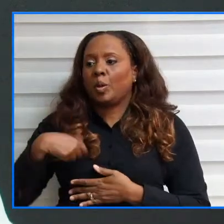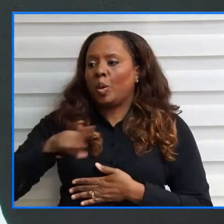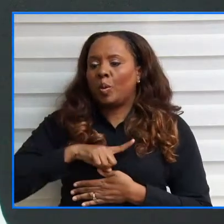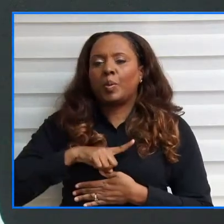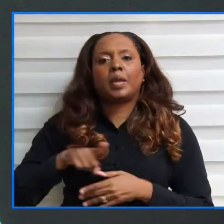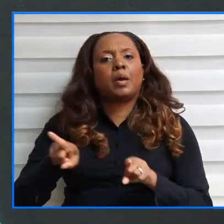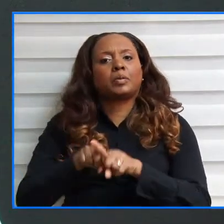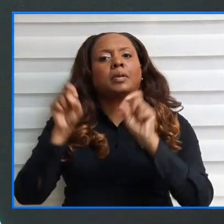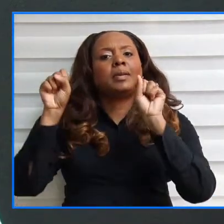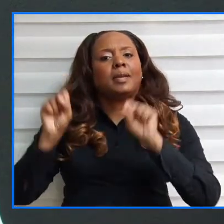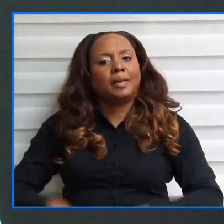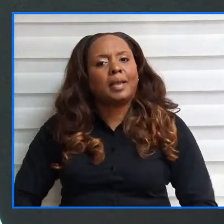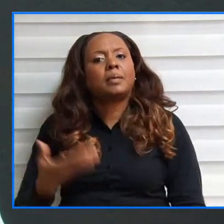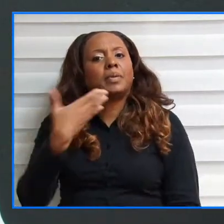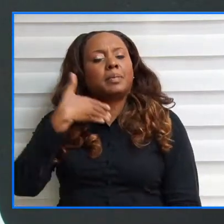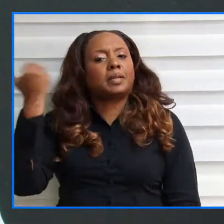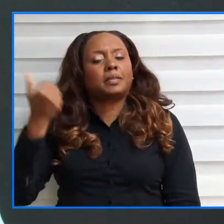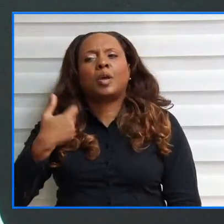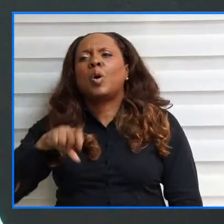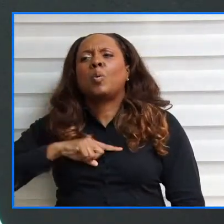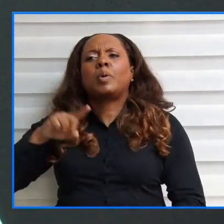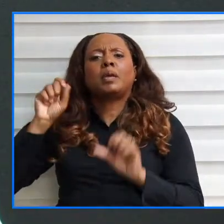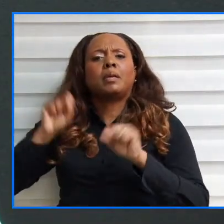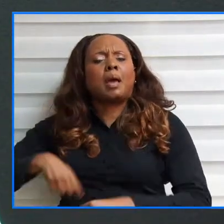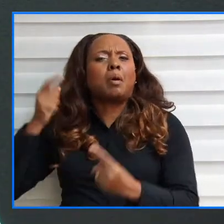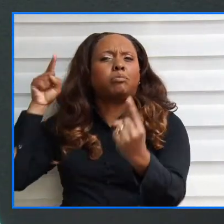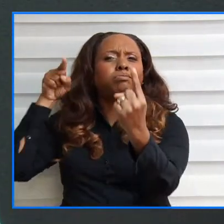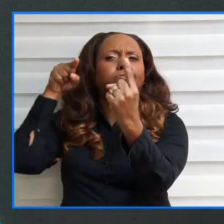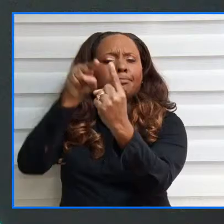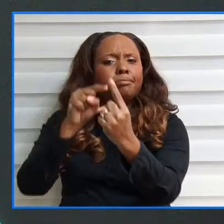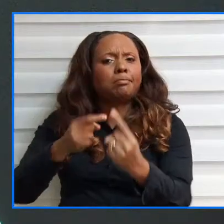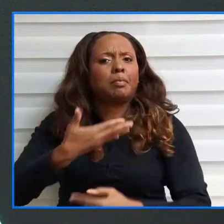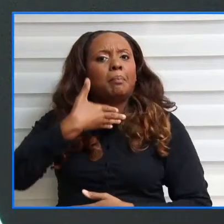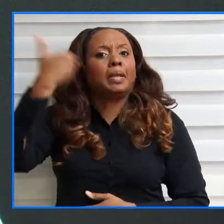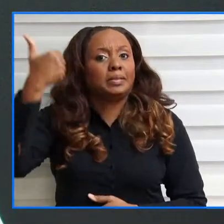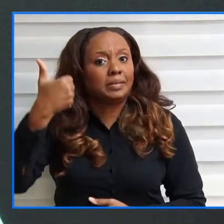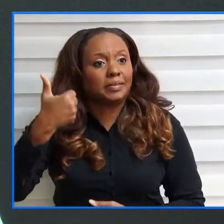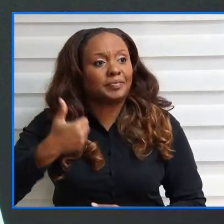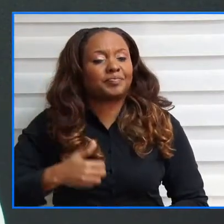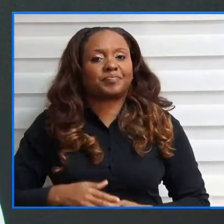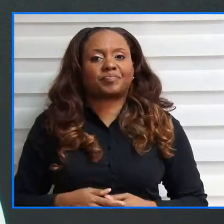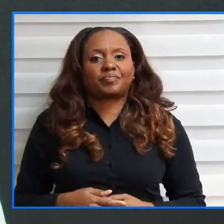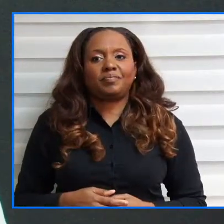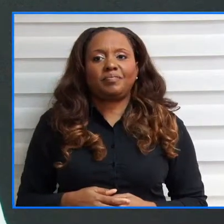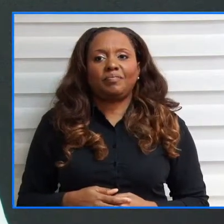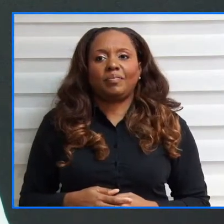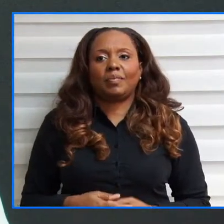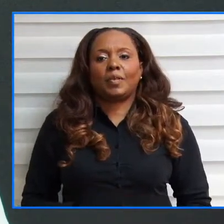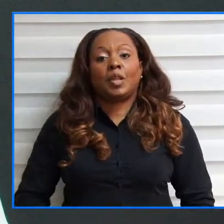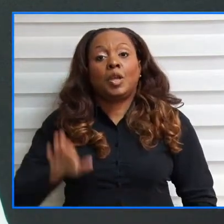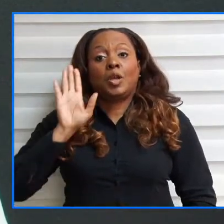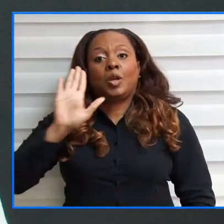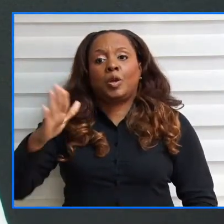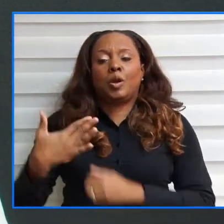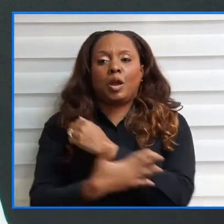best, we too can aspire to be the greatest. And that example that your country has set,